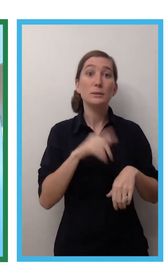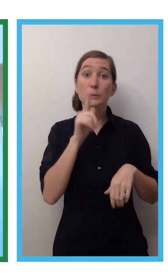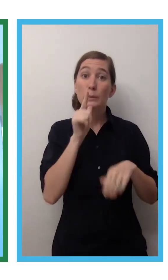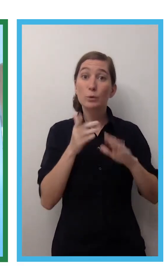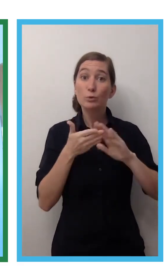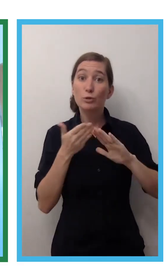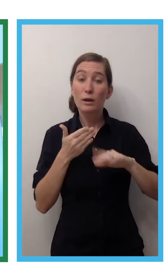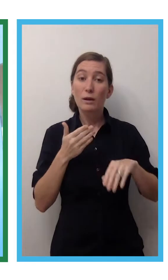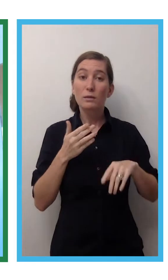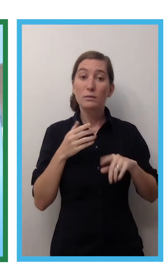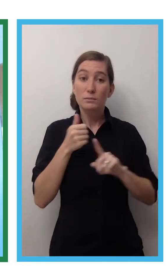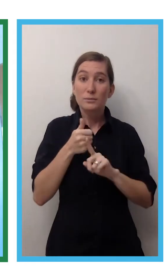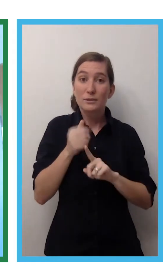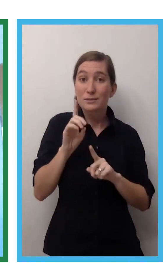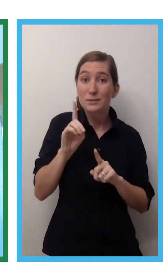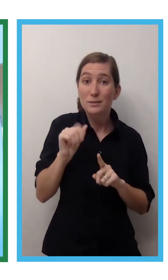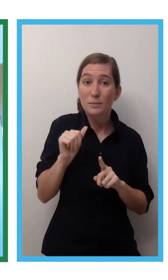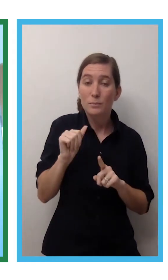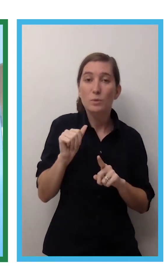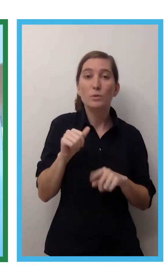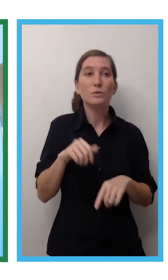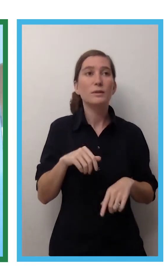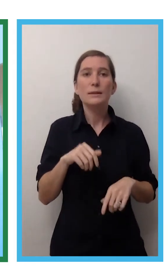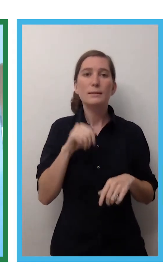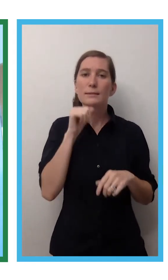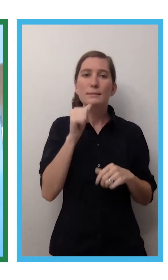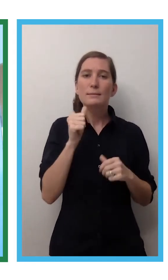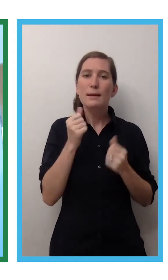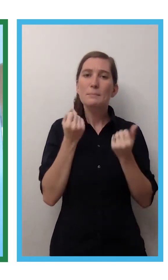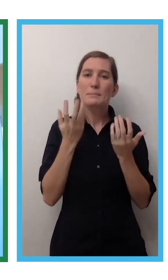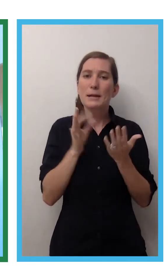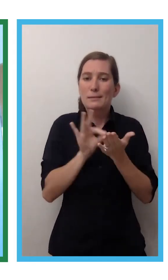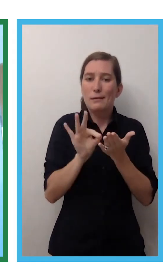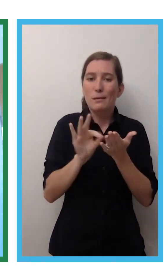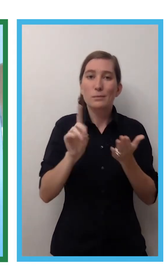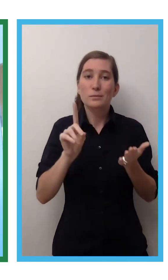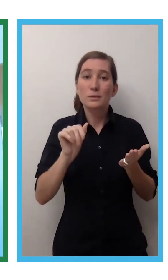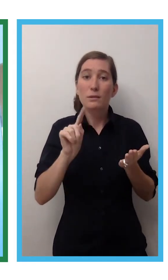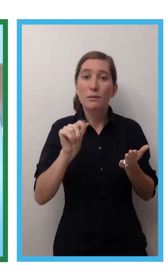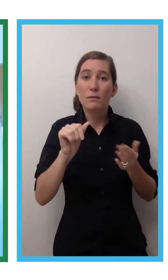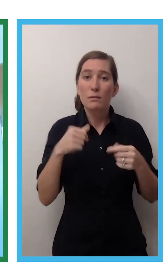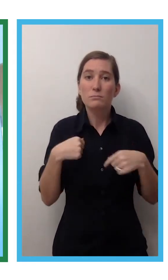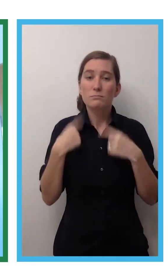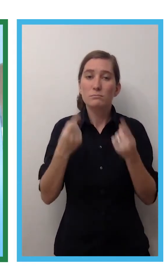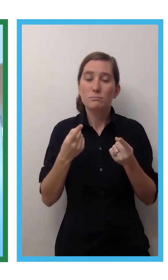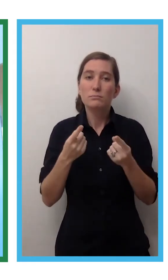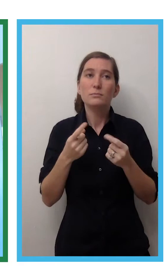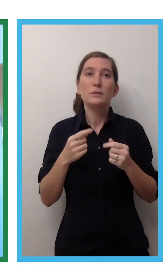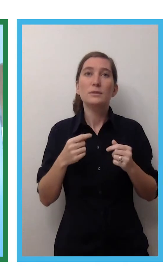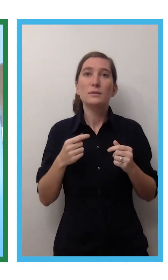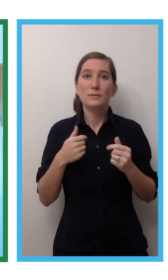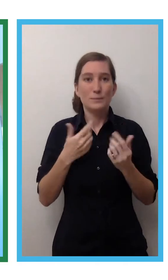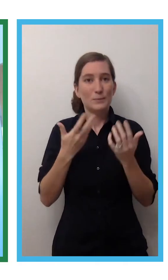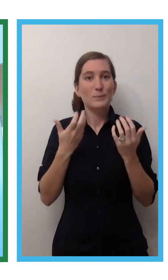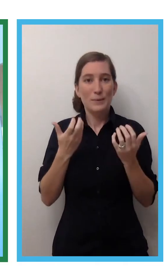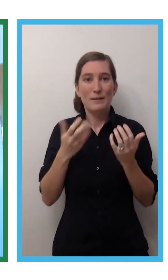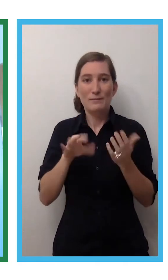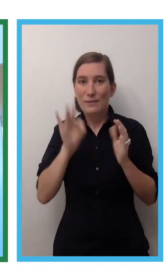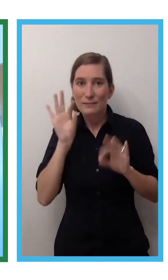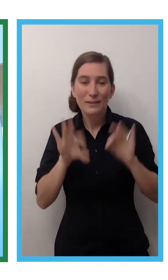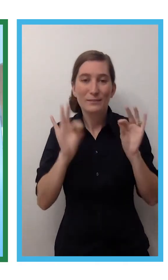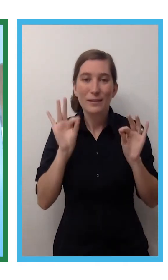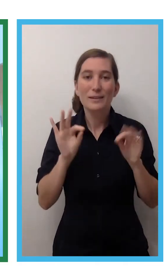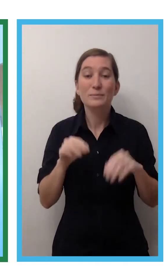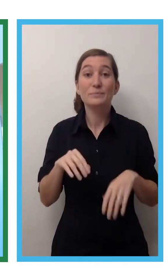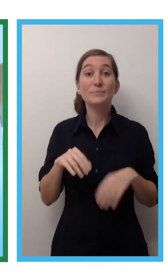post 2006 that was Canadian content. So I knew that when IWSCC got large enough and we had the staff in